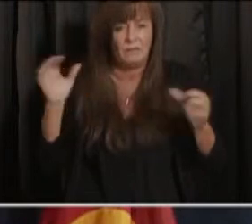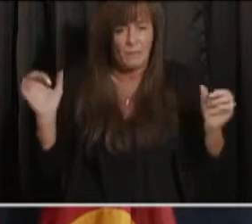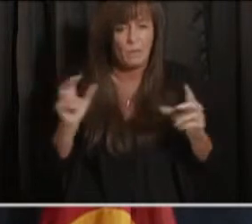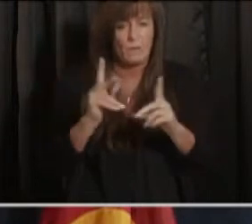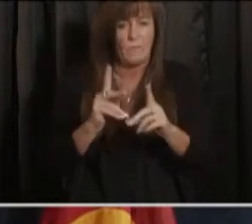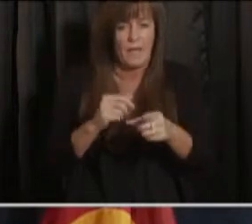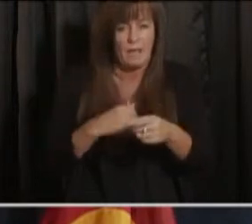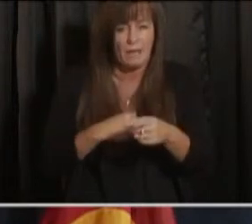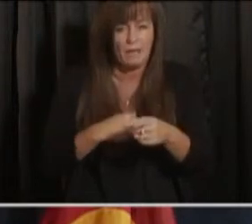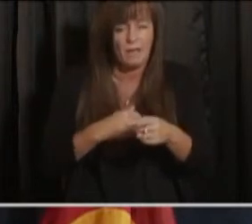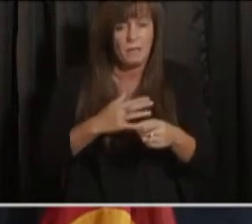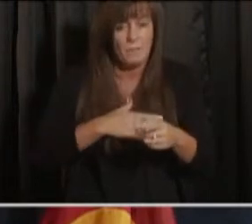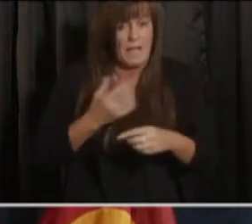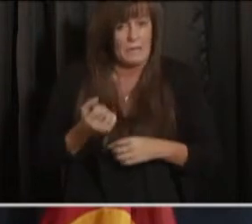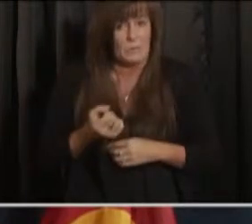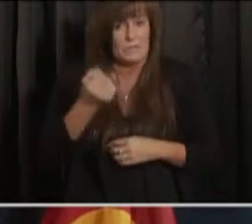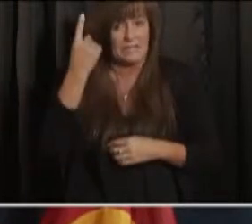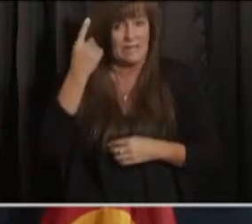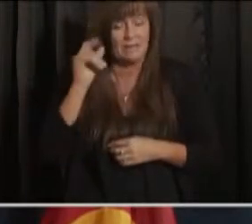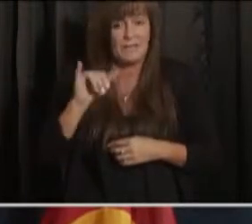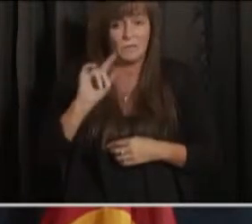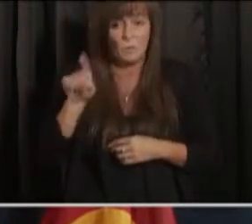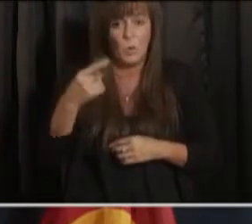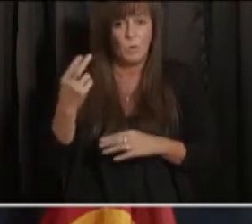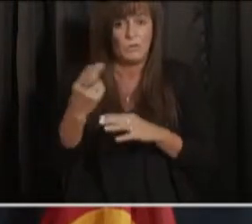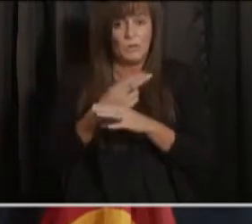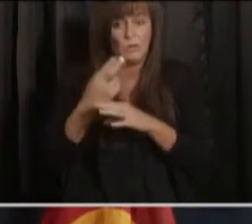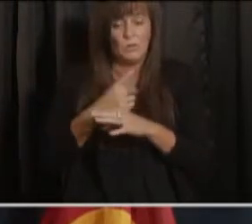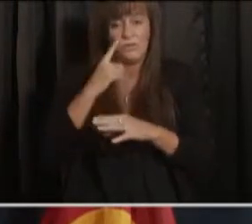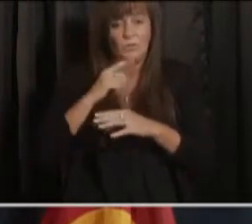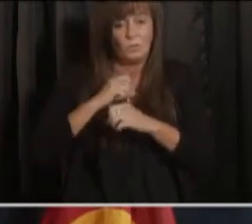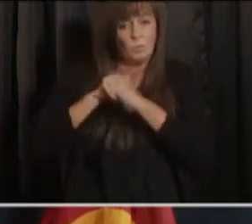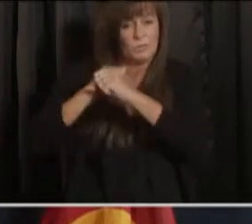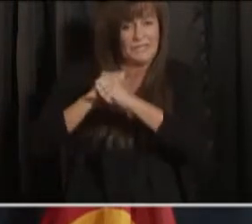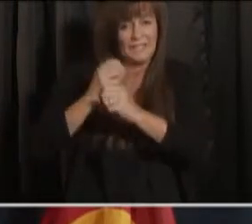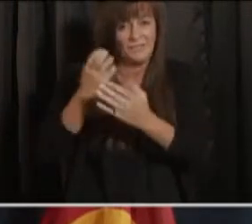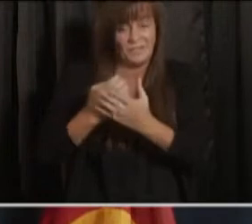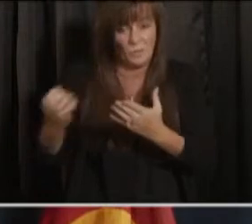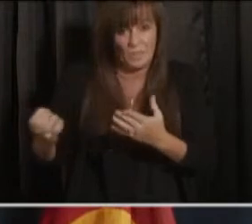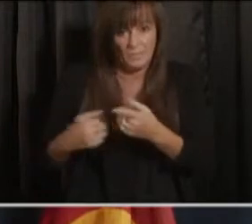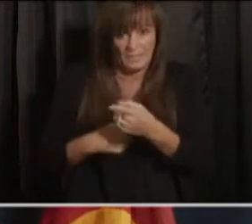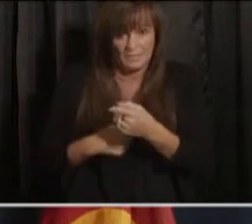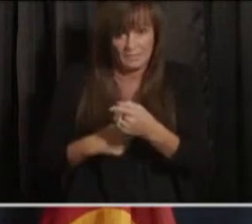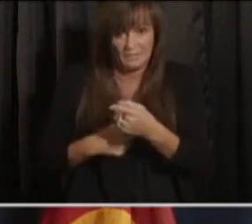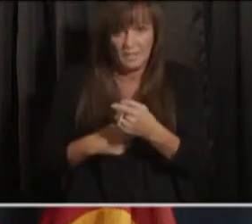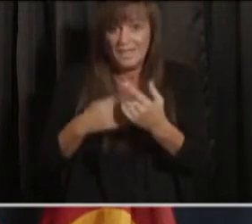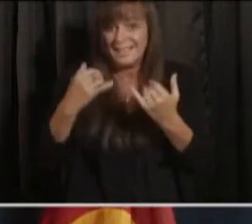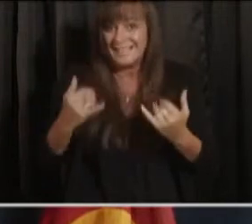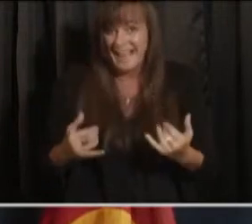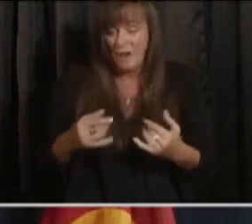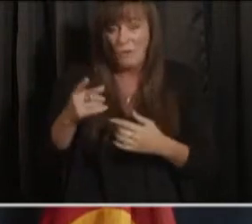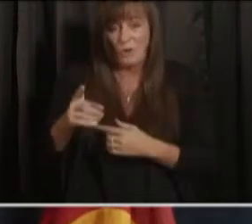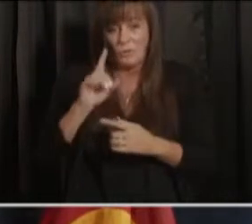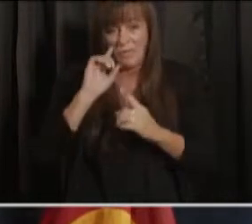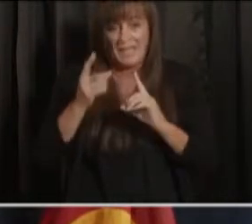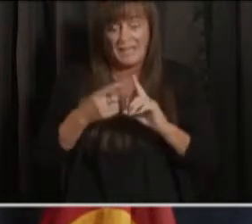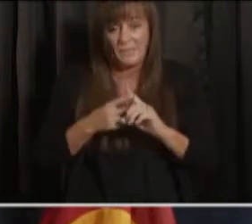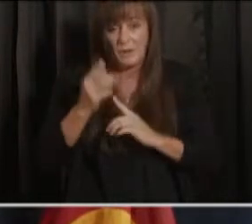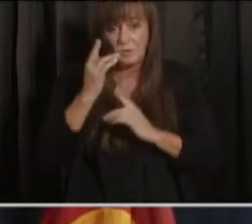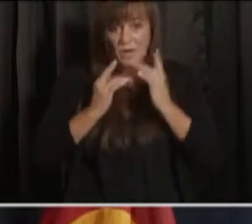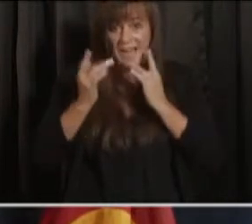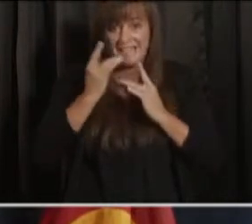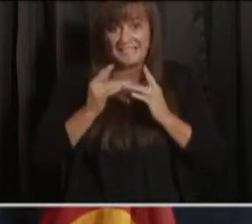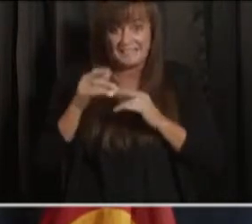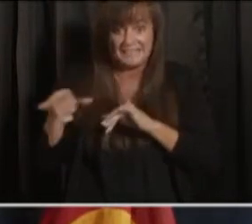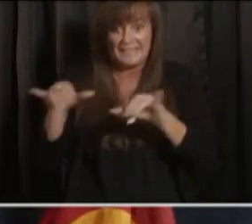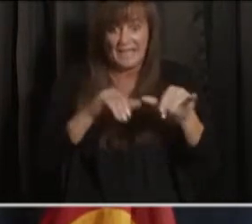my understanding was those were only used for protective equipment. So are we looking at crisis standards of care for in